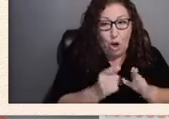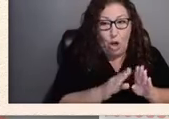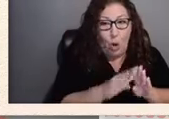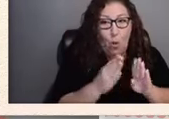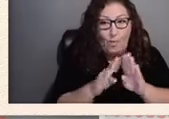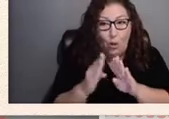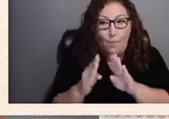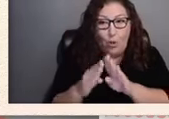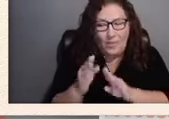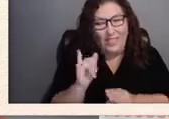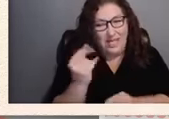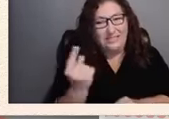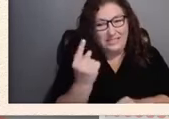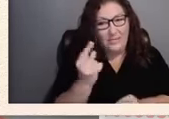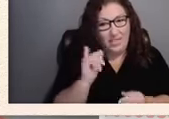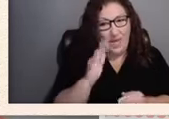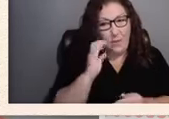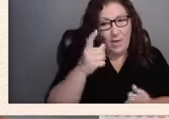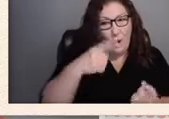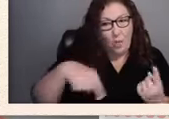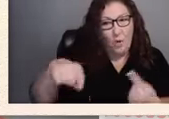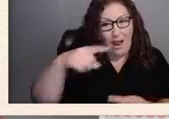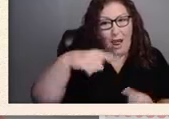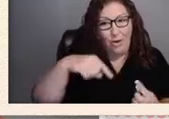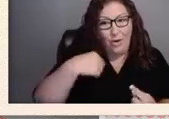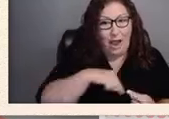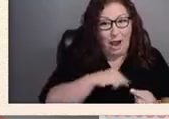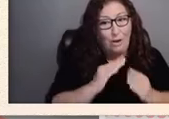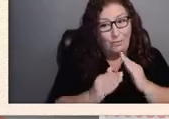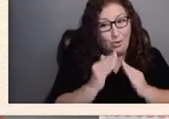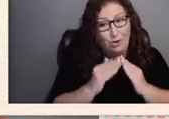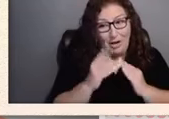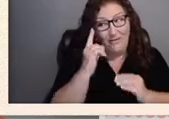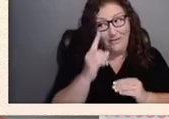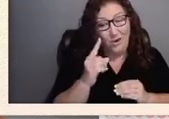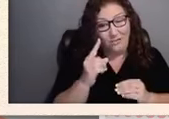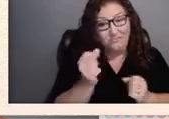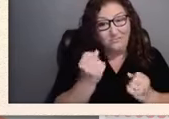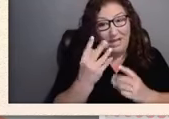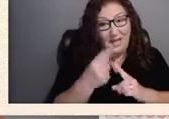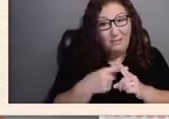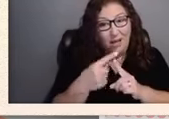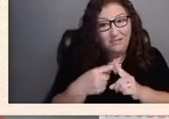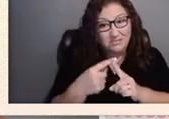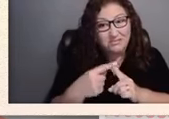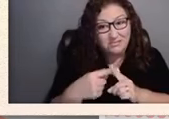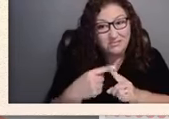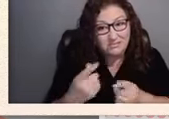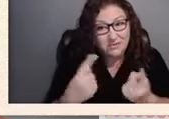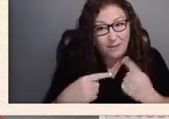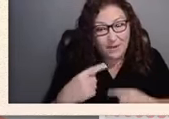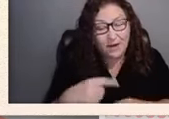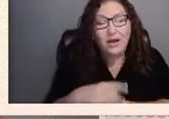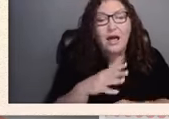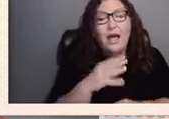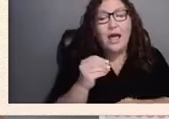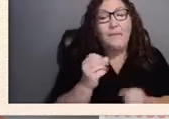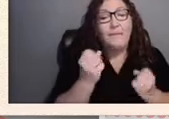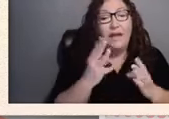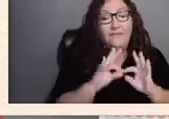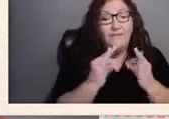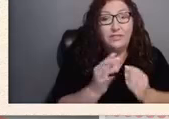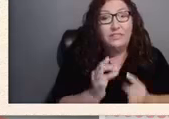that's going to be around there in our communities, I think, for months to come. And a lot of families, especially when you have children